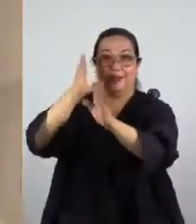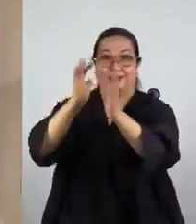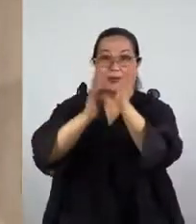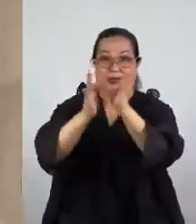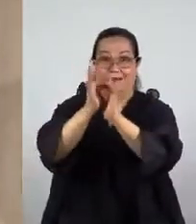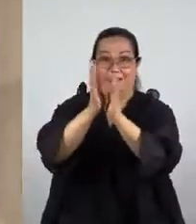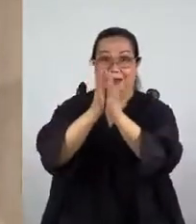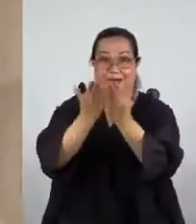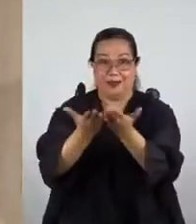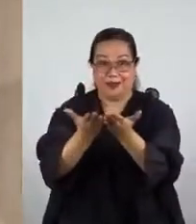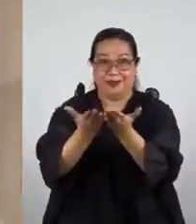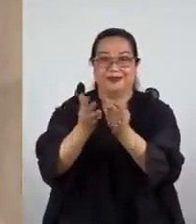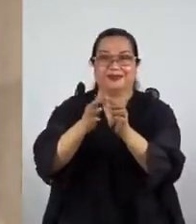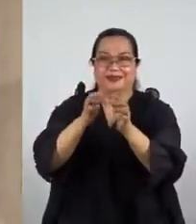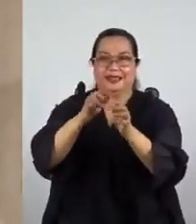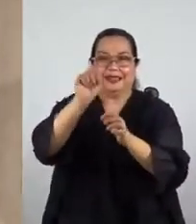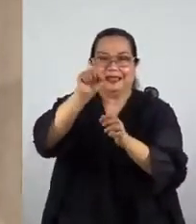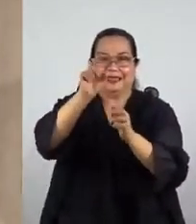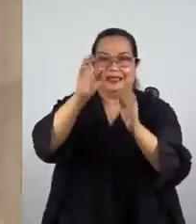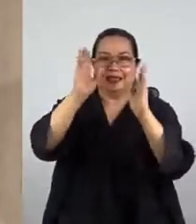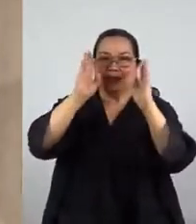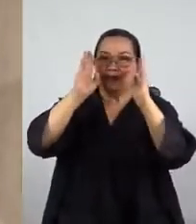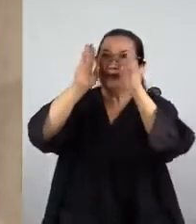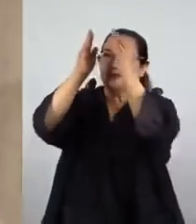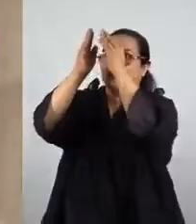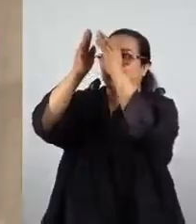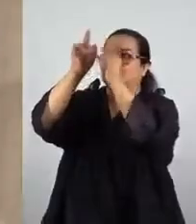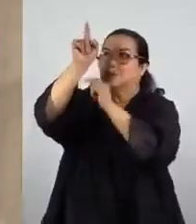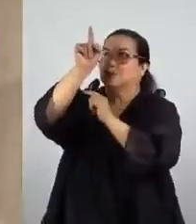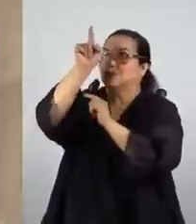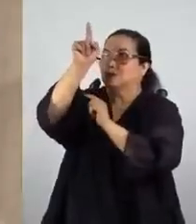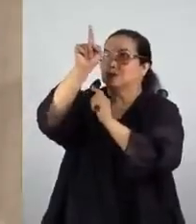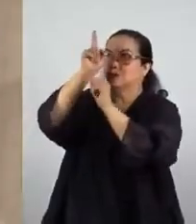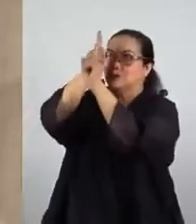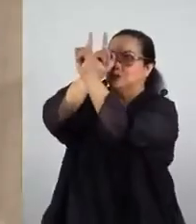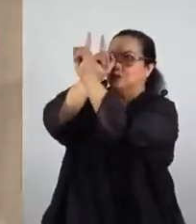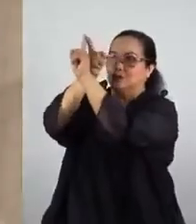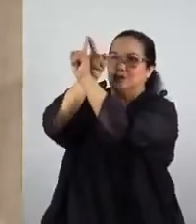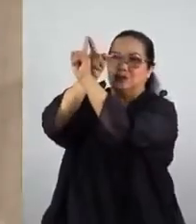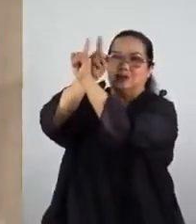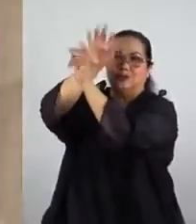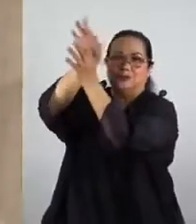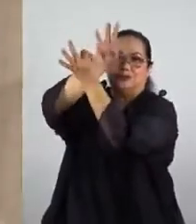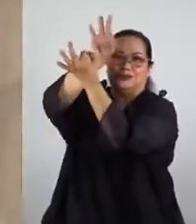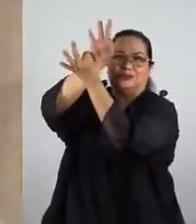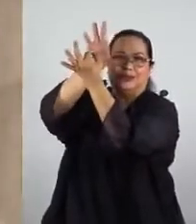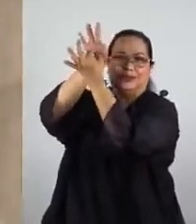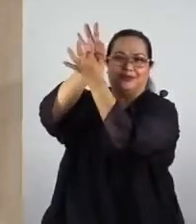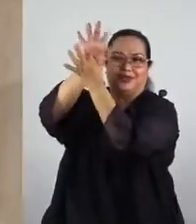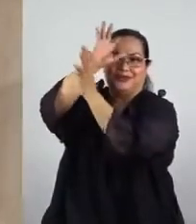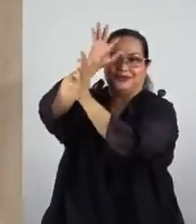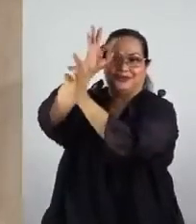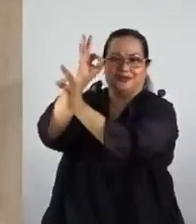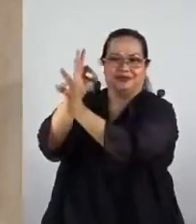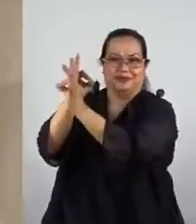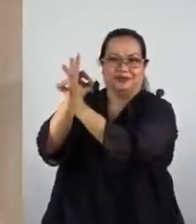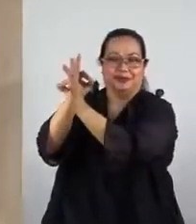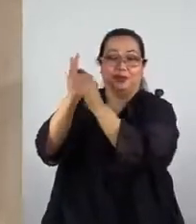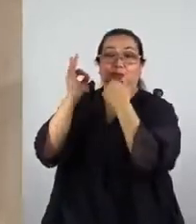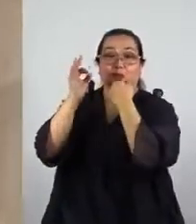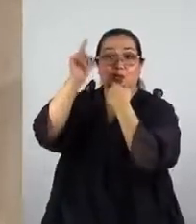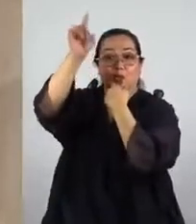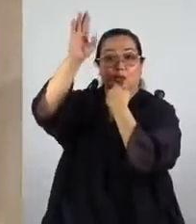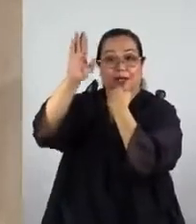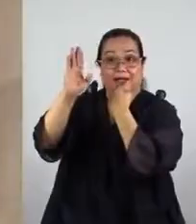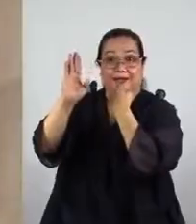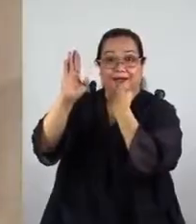Second, we need to fix our eyes on the perfecter of faith. That is how